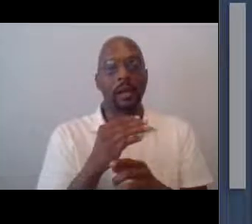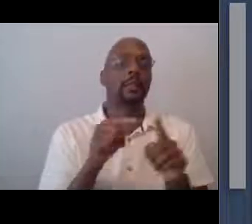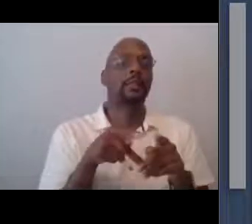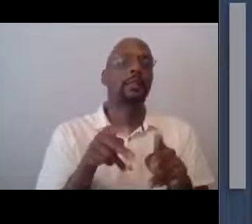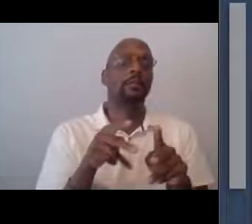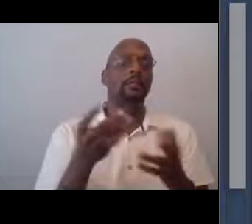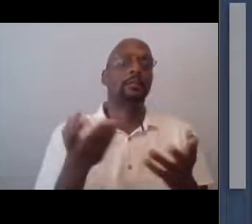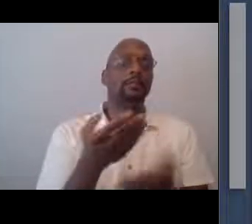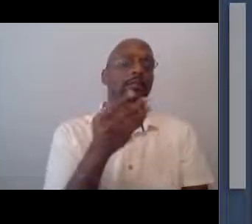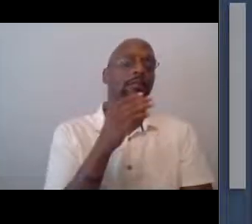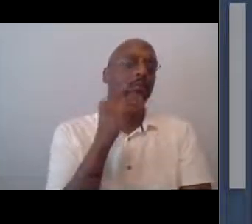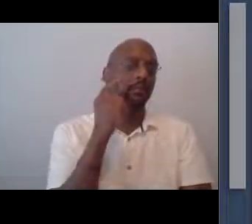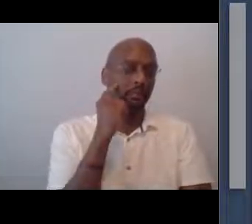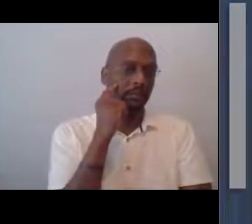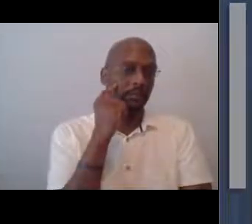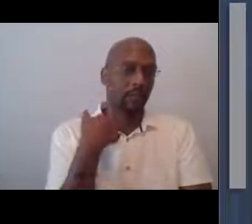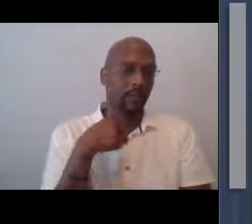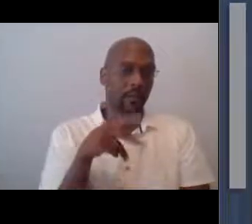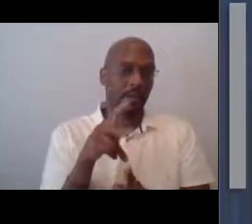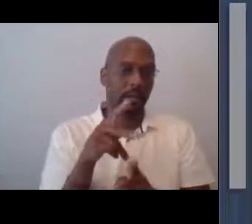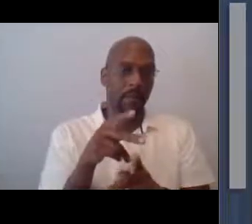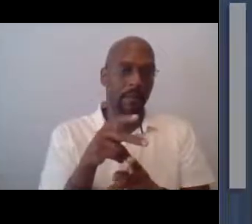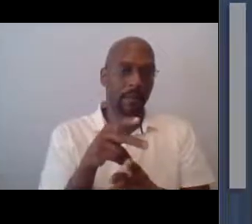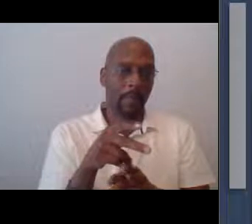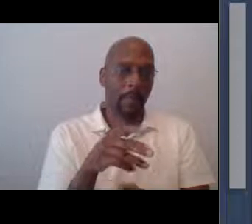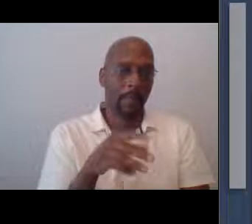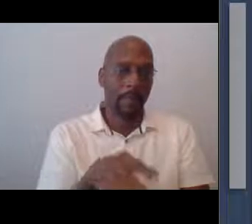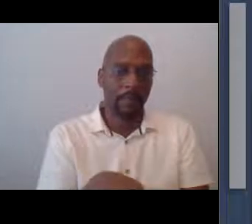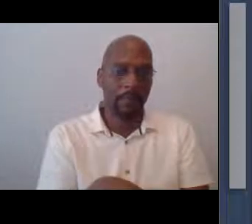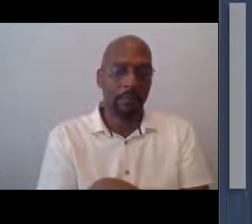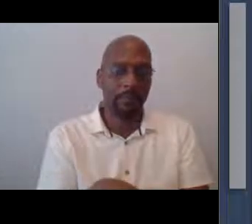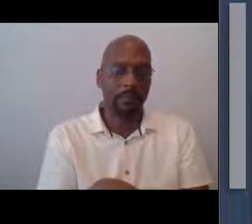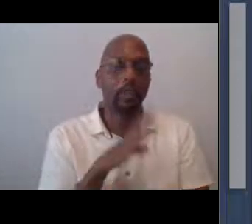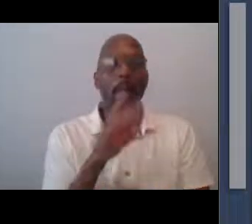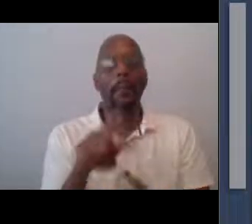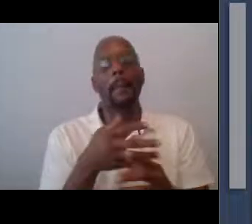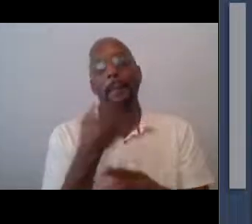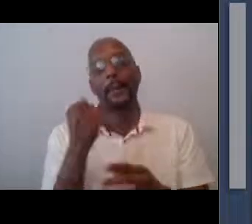wondering if there are opportunities to hear more about best practices